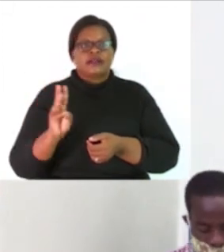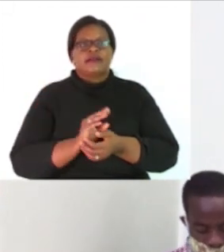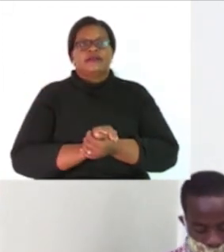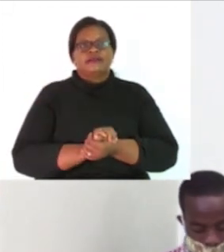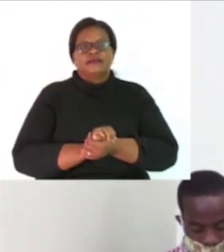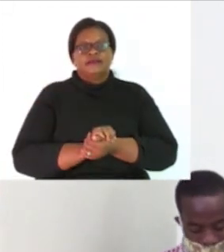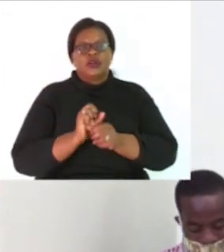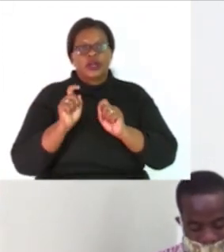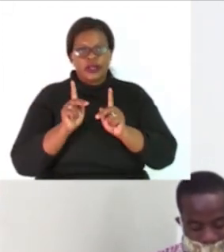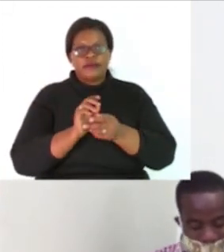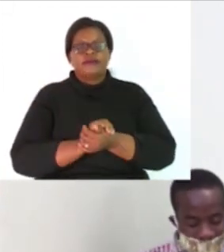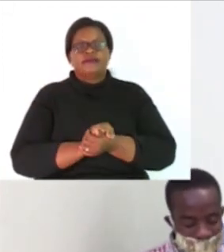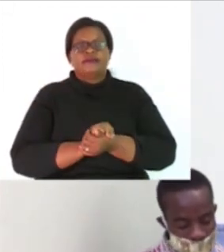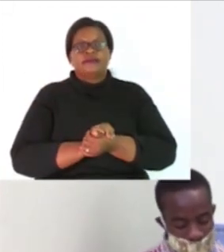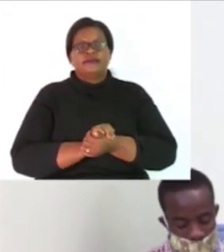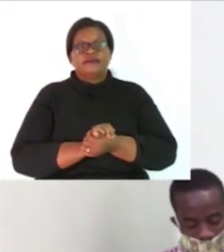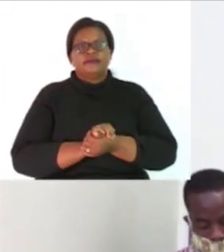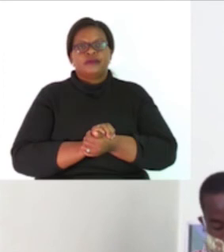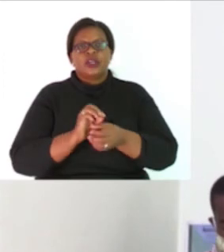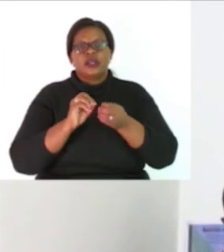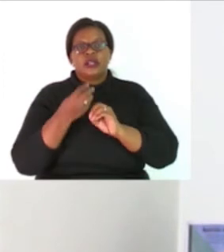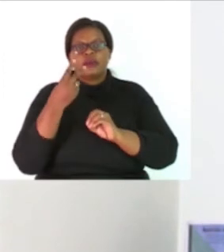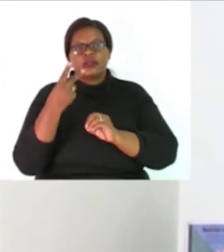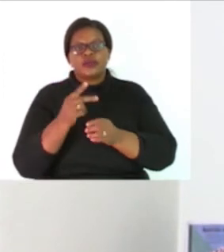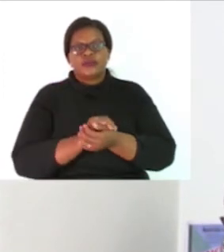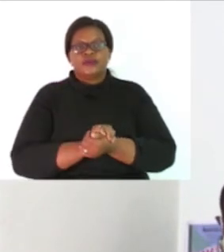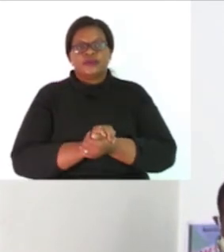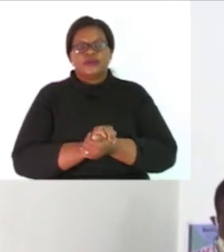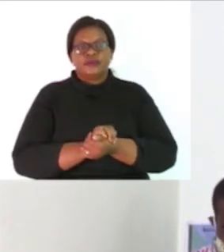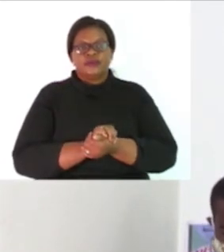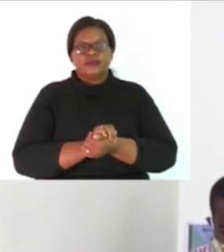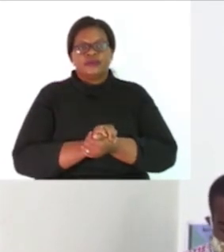All right. Number 2.